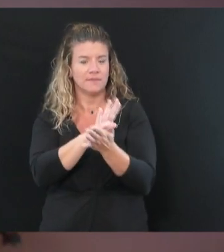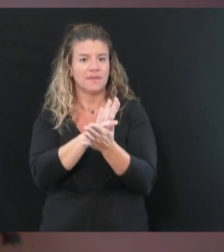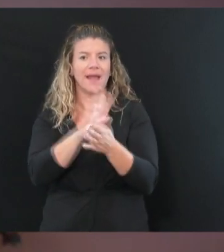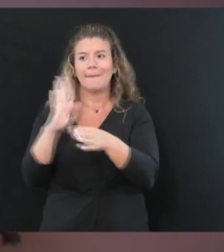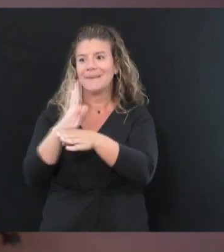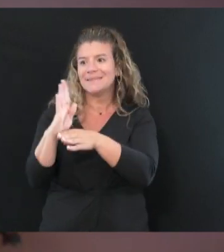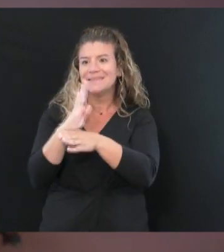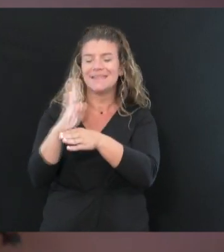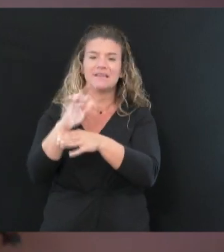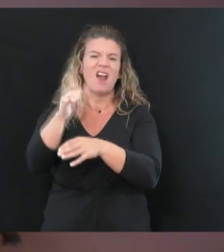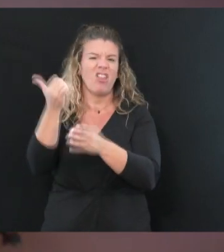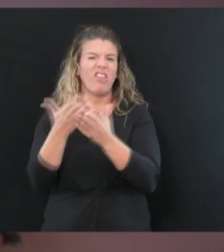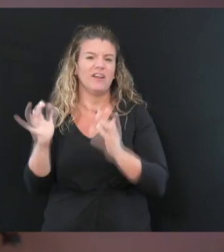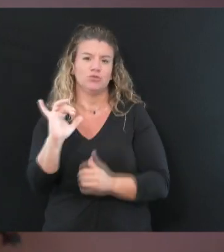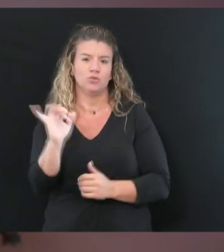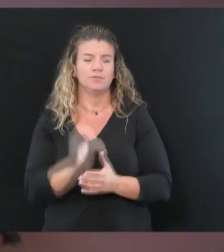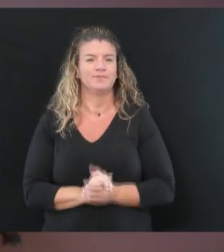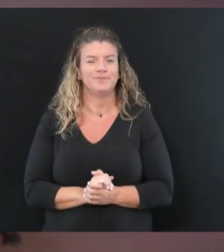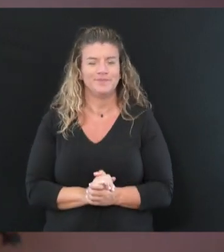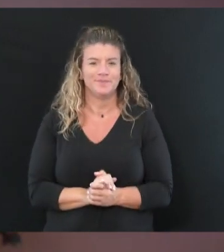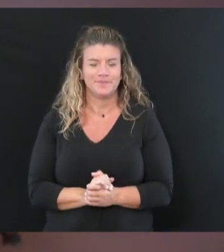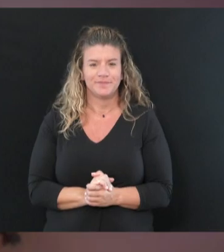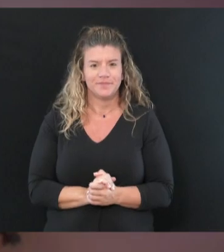businesses and other